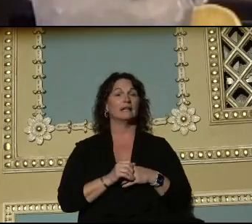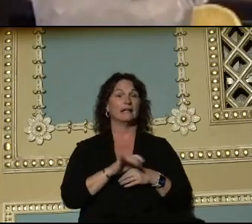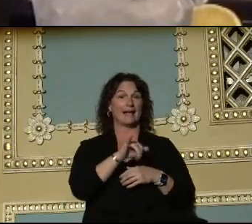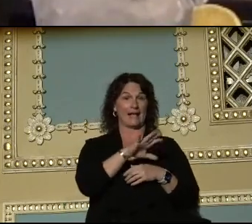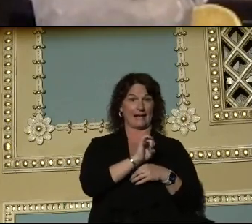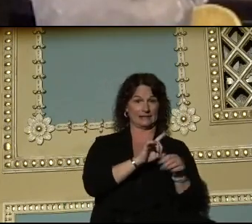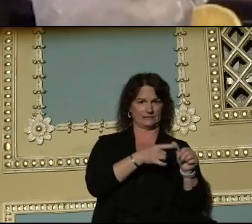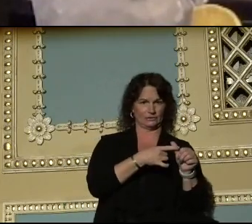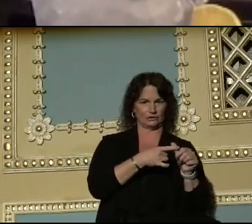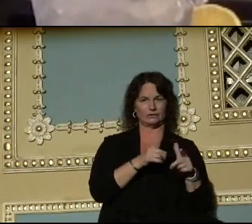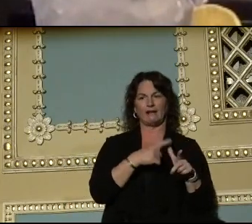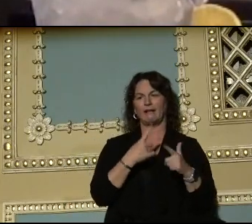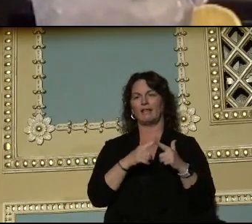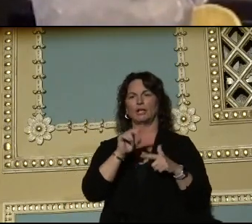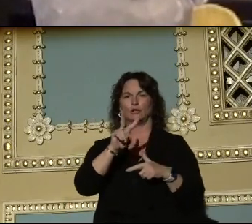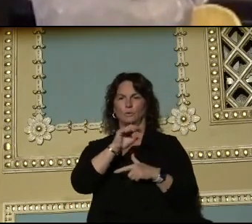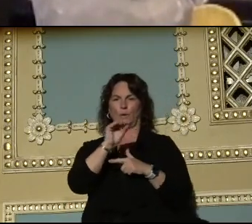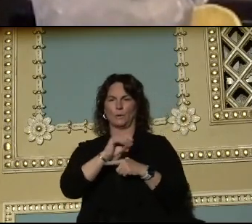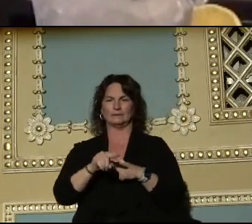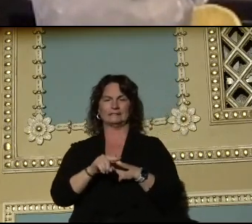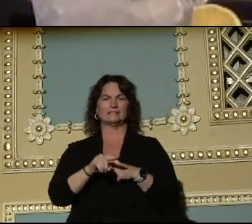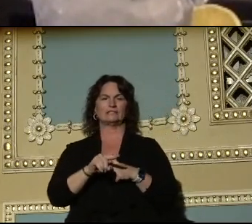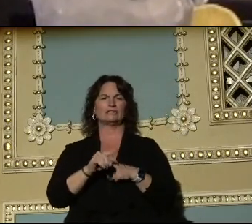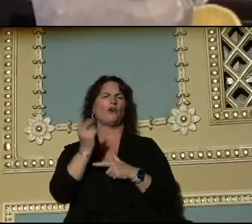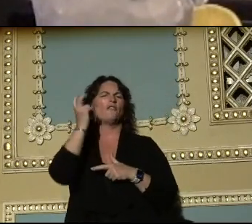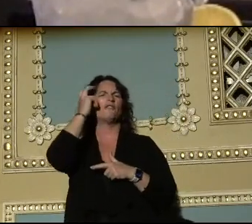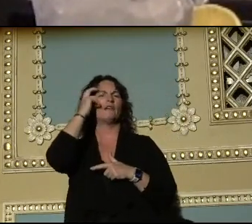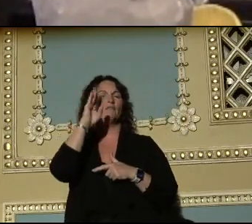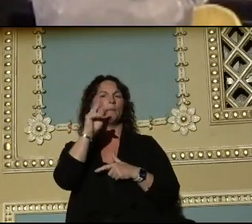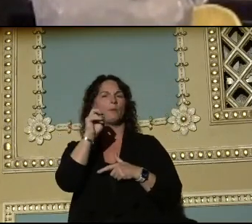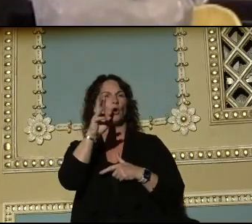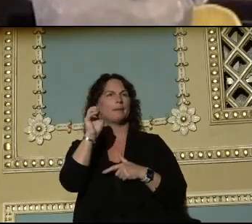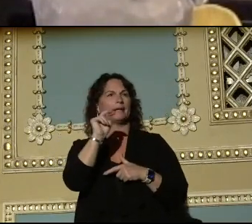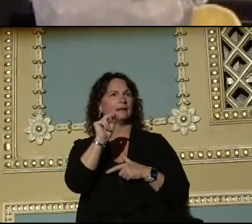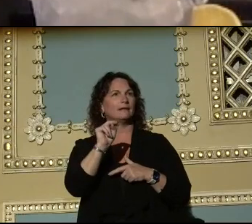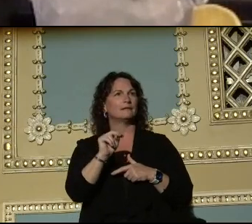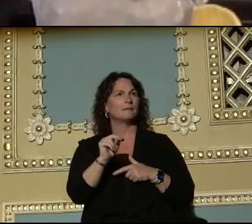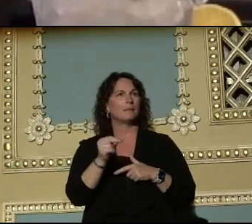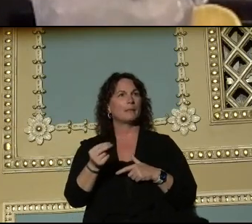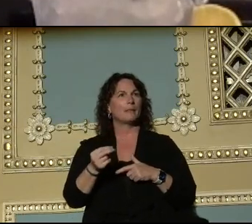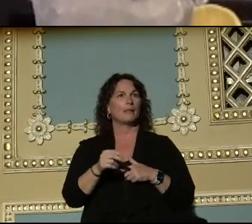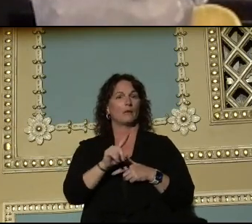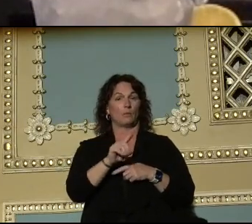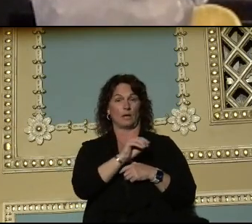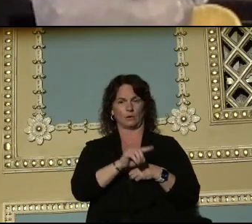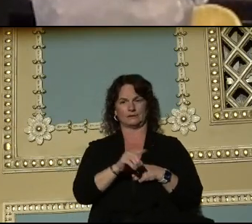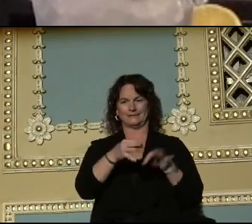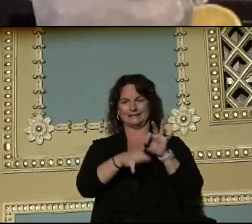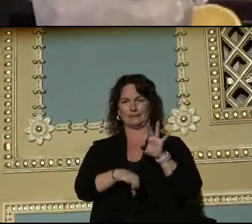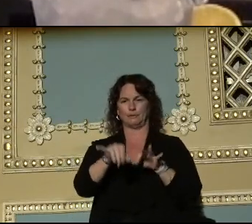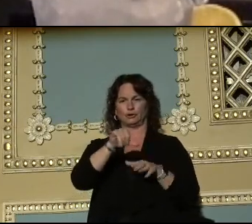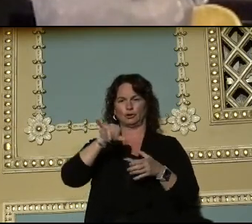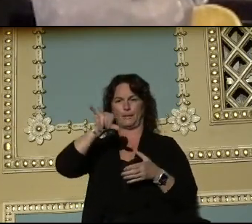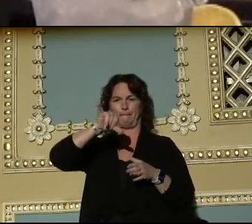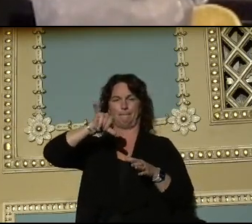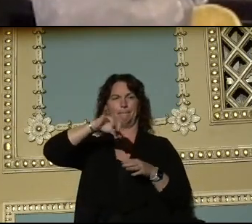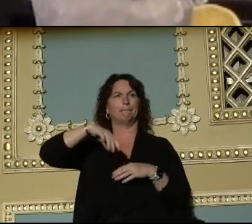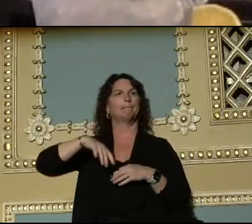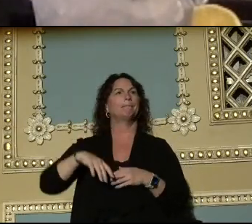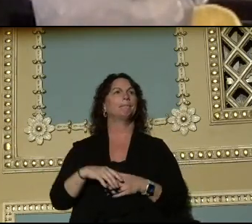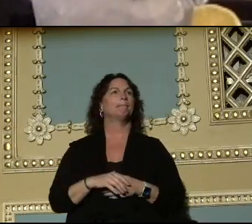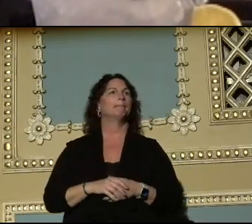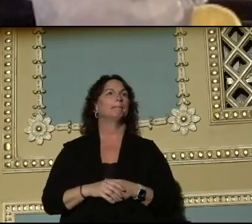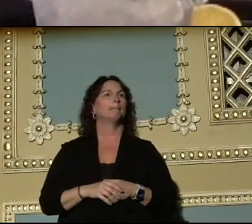going to add 2 ounces of our favorite bourbon. You're going to want to add 1 ounce of simple syrup, some